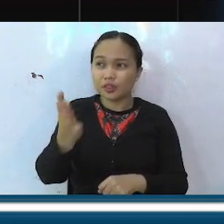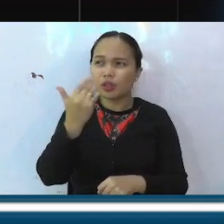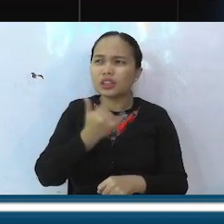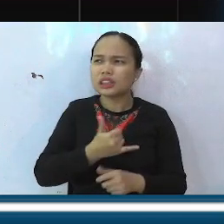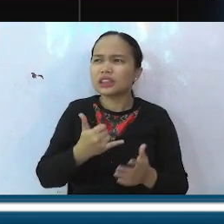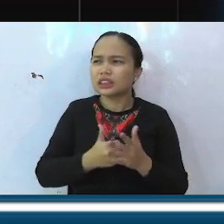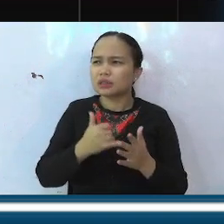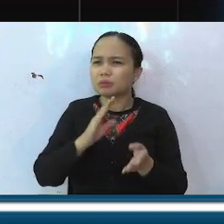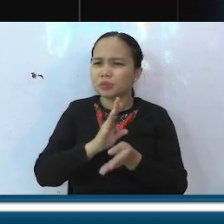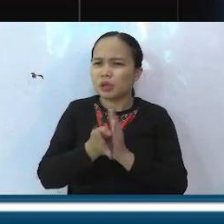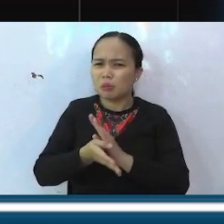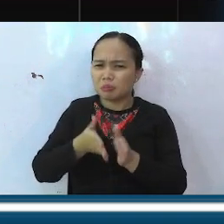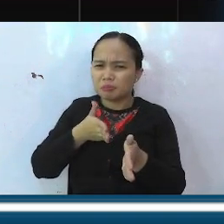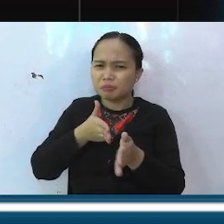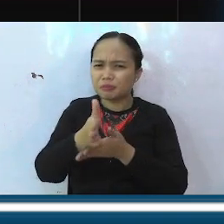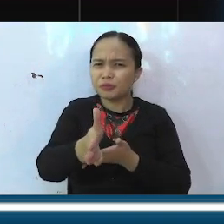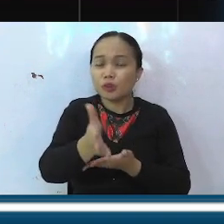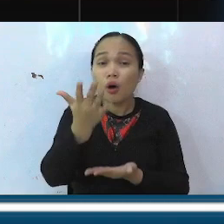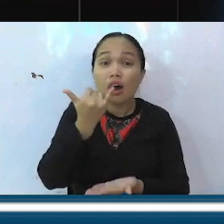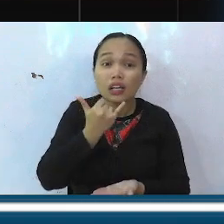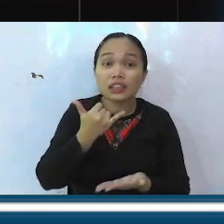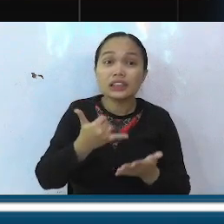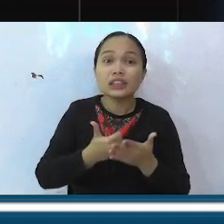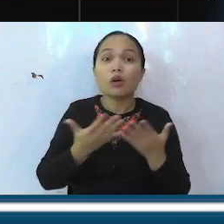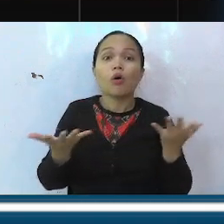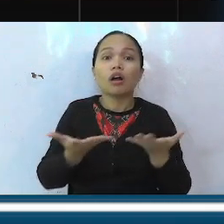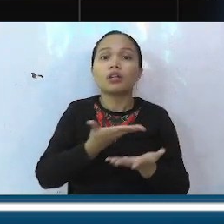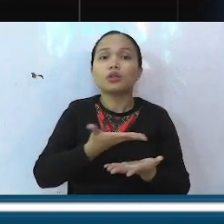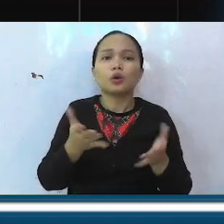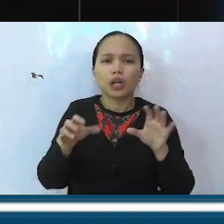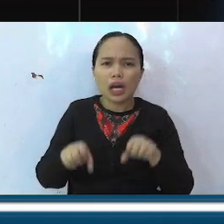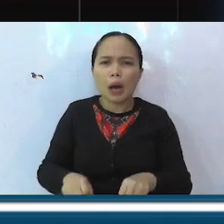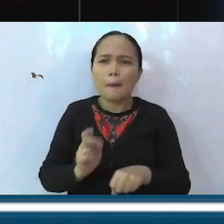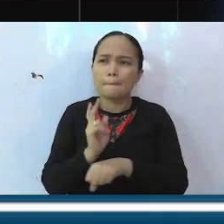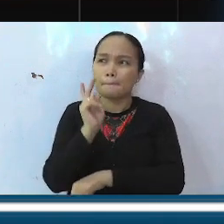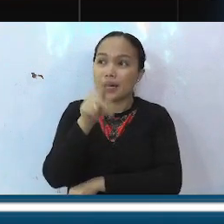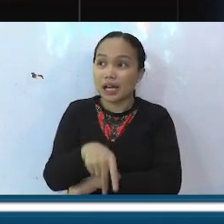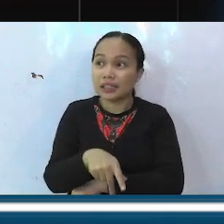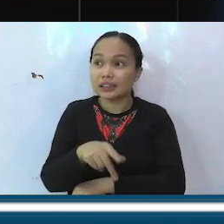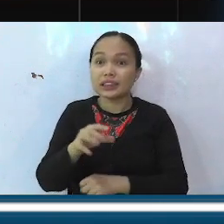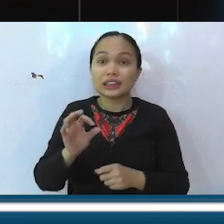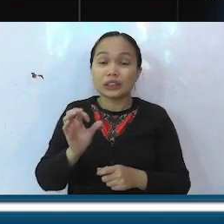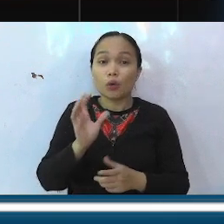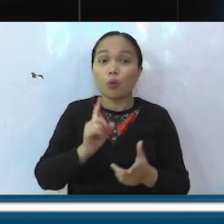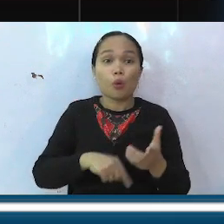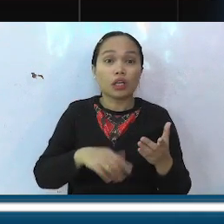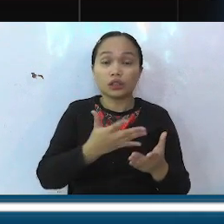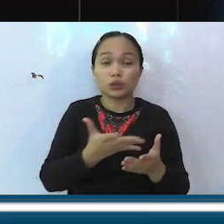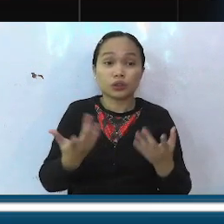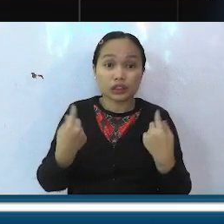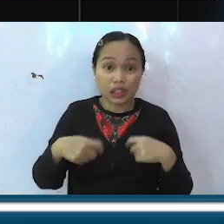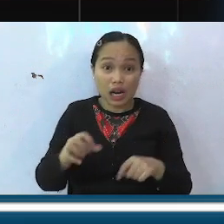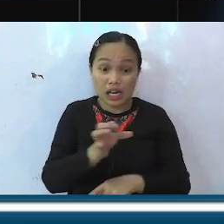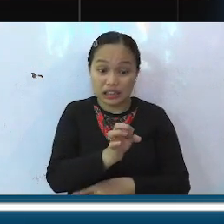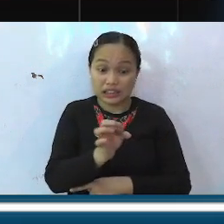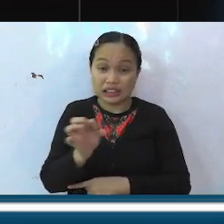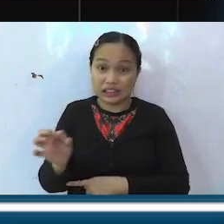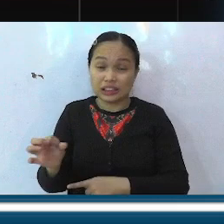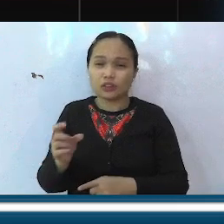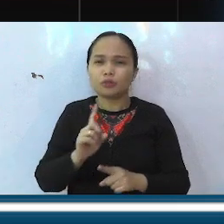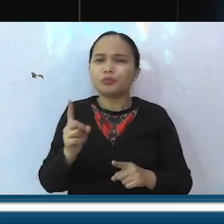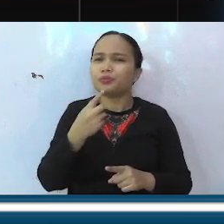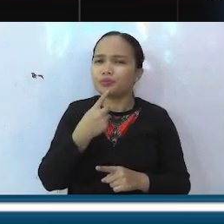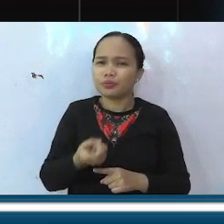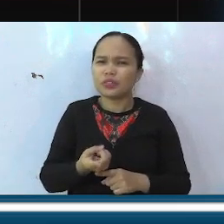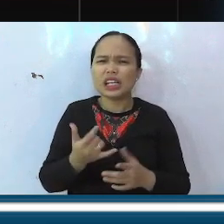has to be straight, because that's where you're going to plant seed. That's yes. where that is yes. where you're going to plant what yes. you're trying to yes. put in there, you know? Yes. So if